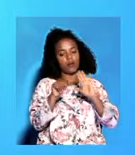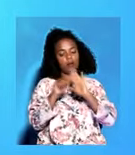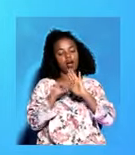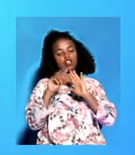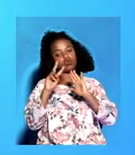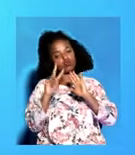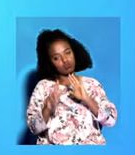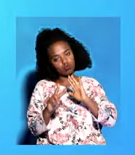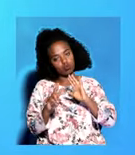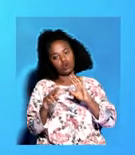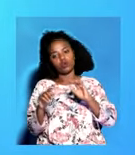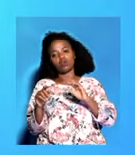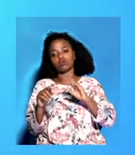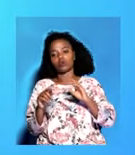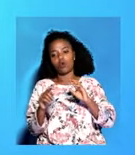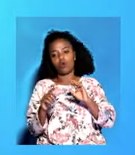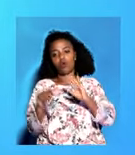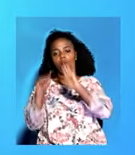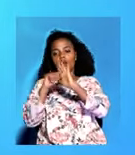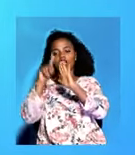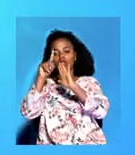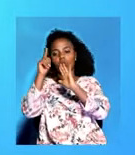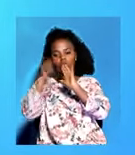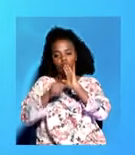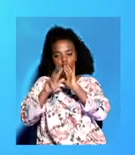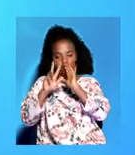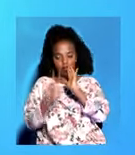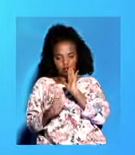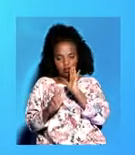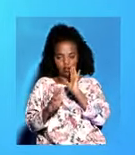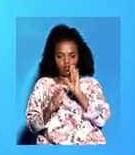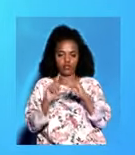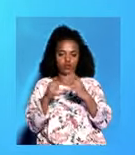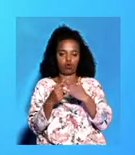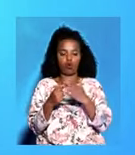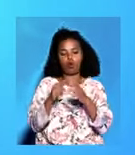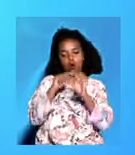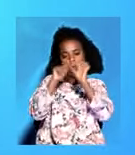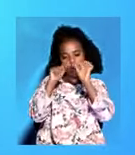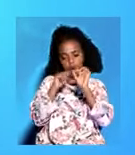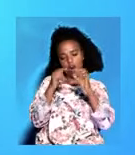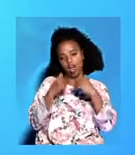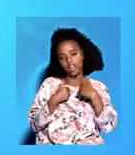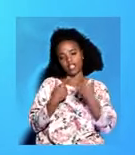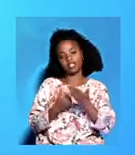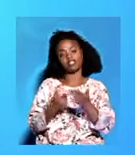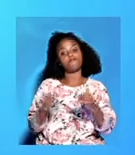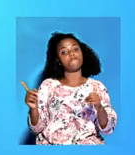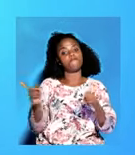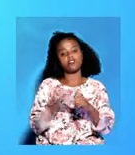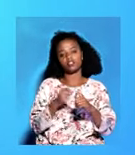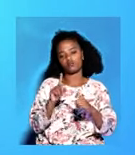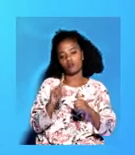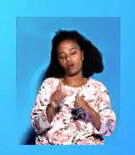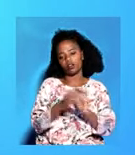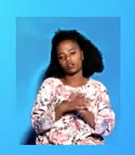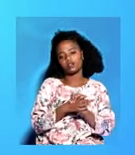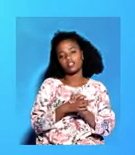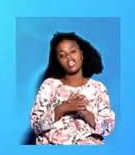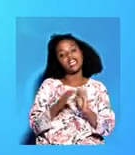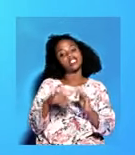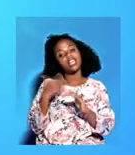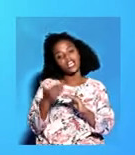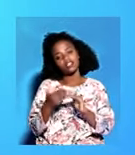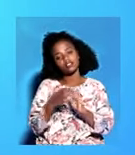have a whole at this point. Okay, this is the first one. Now next,